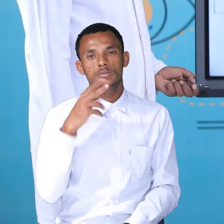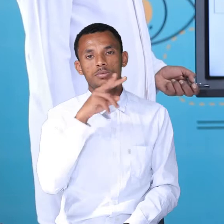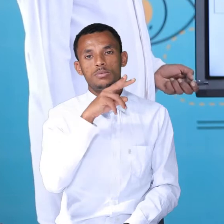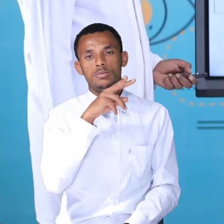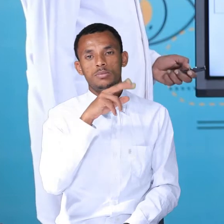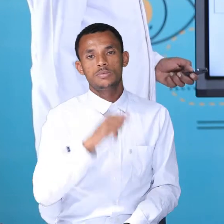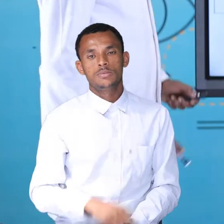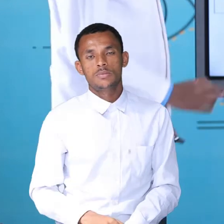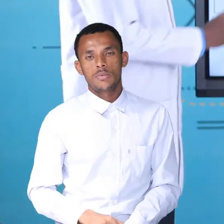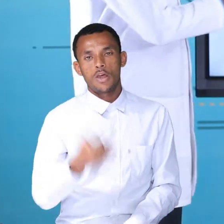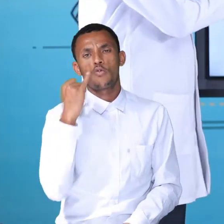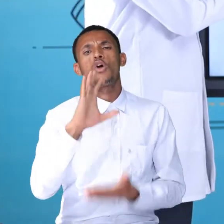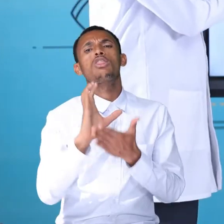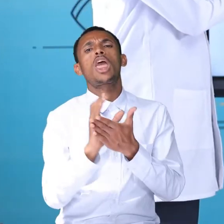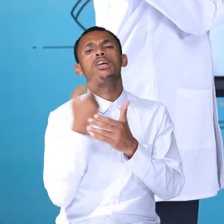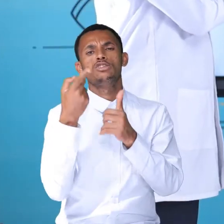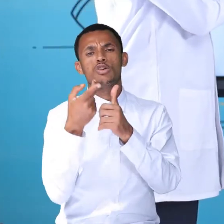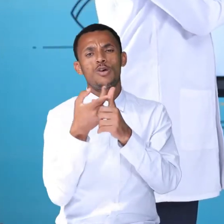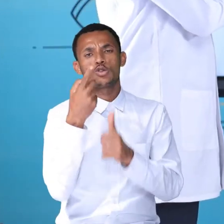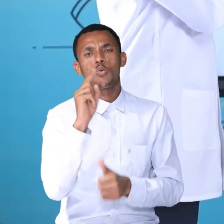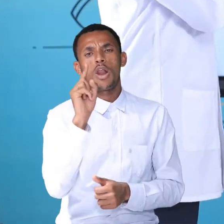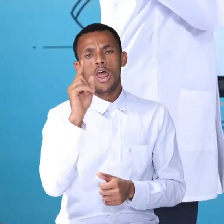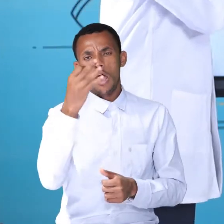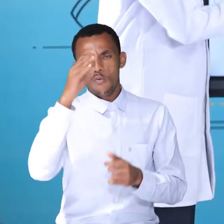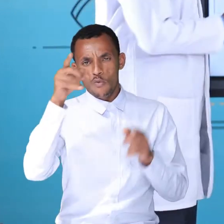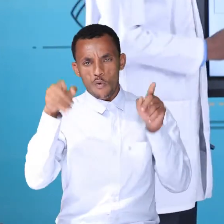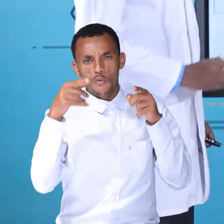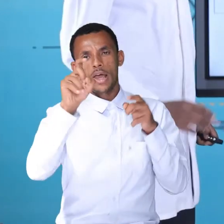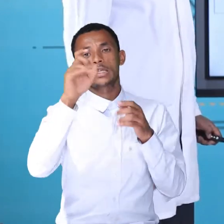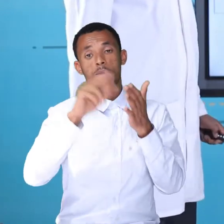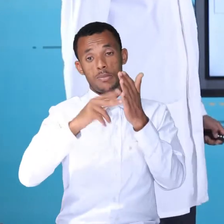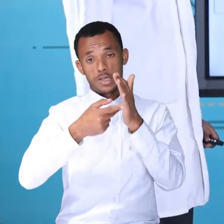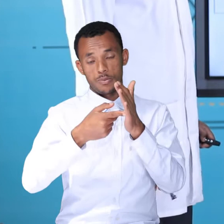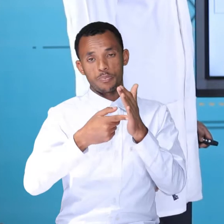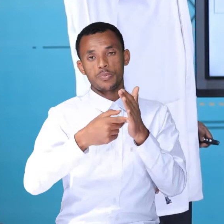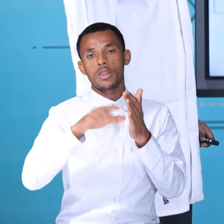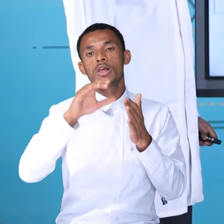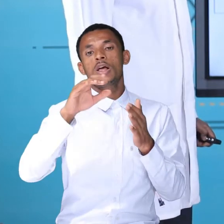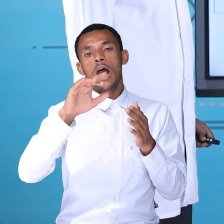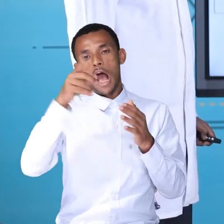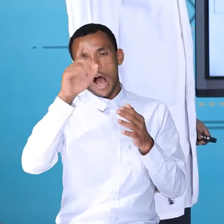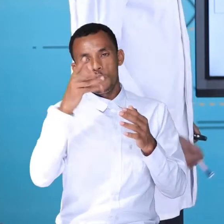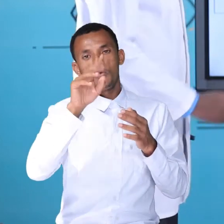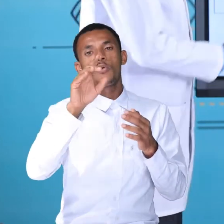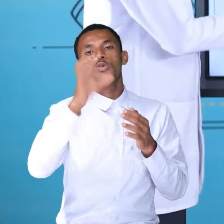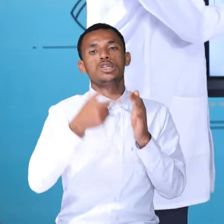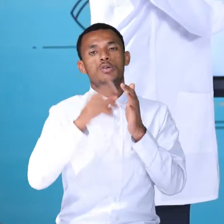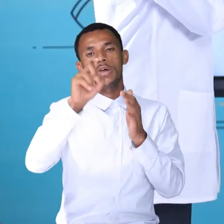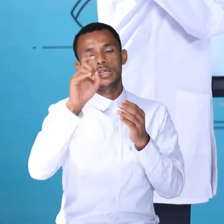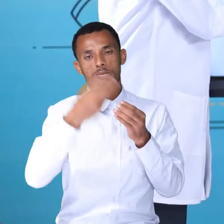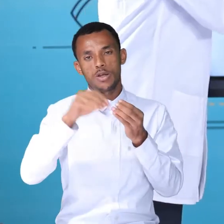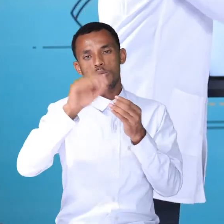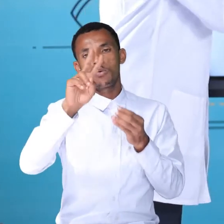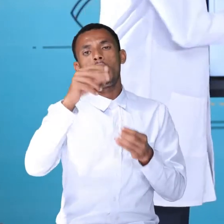If you are taking for the first one, f of x to be half of cosine of 3x plus. What is the amplitude?